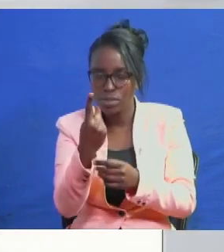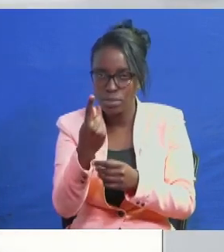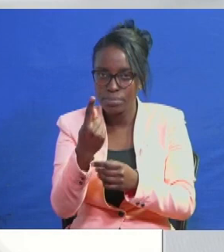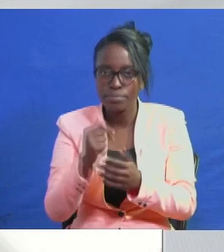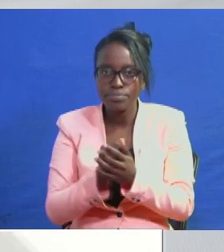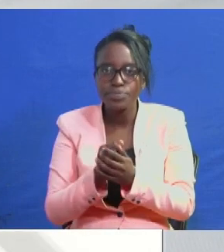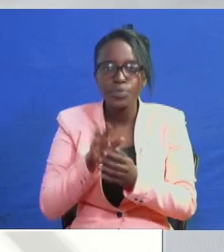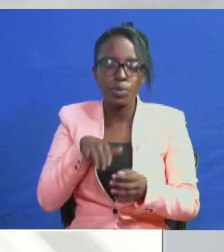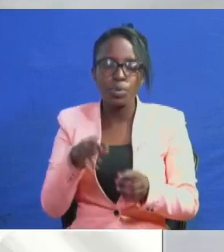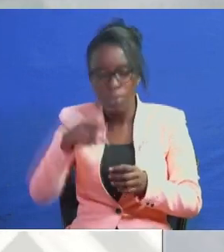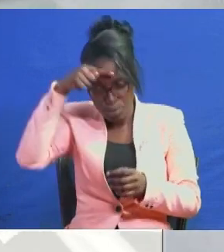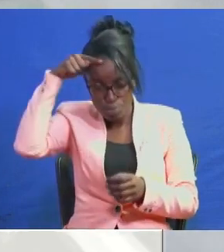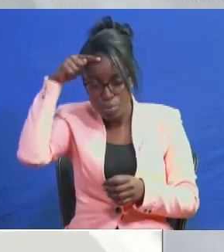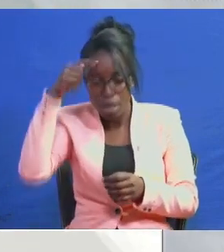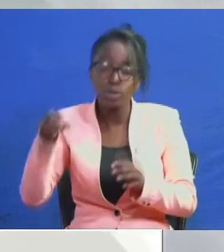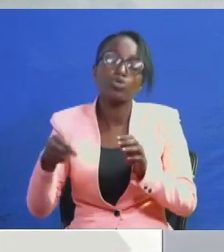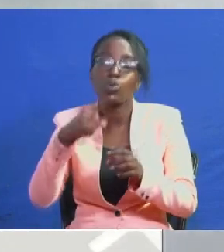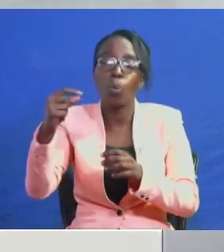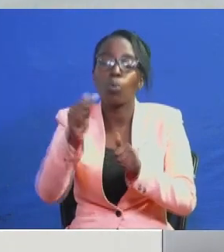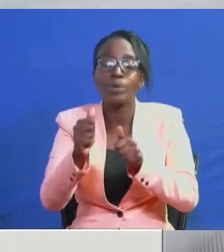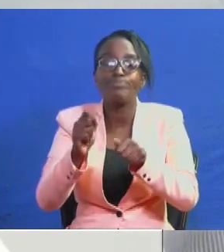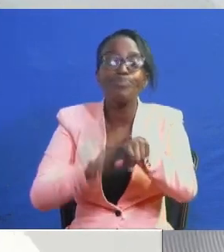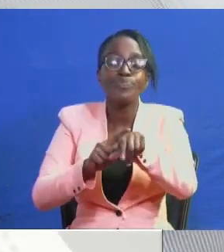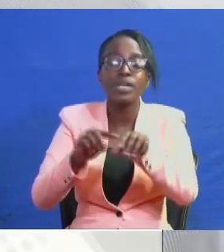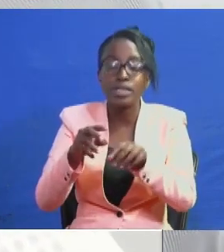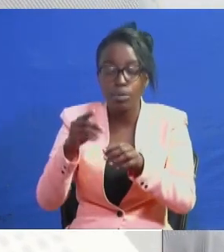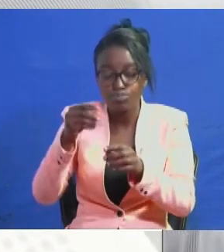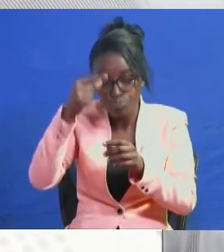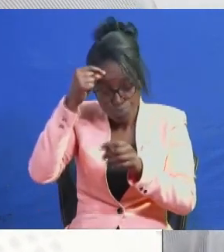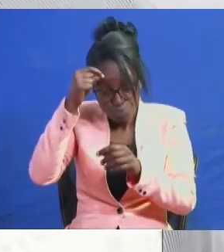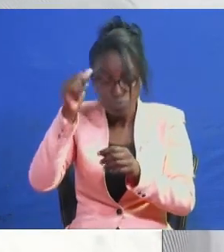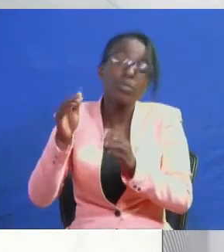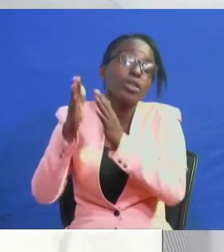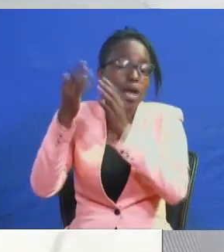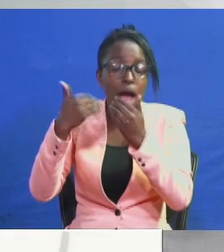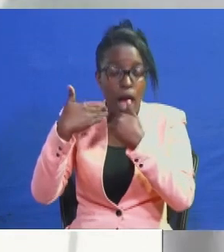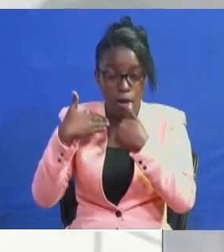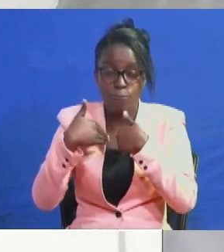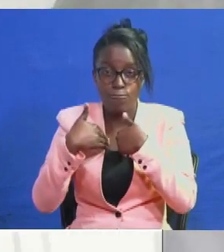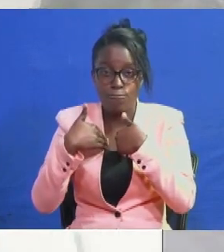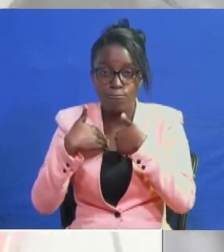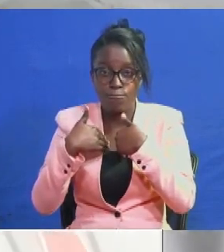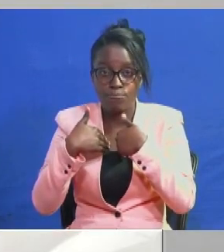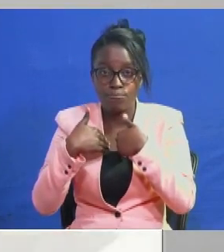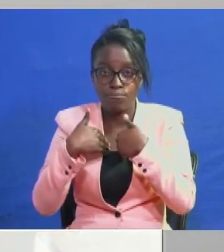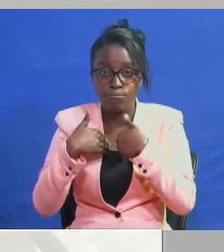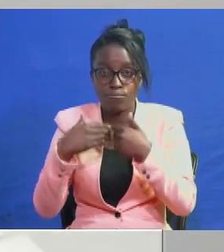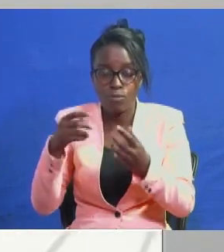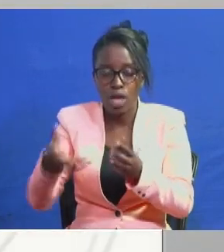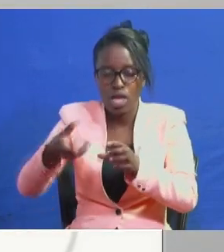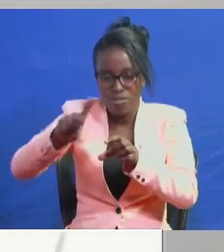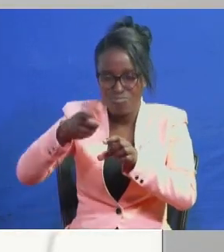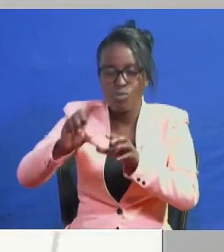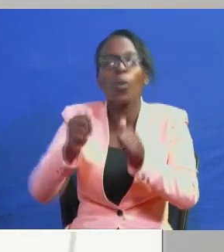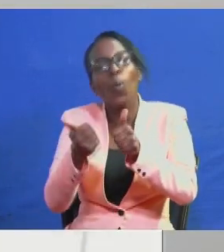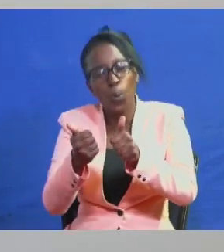women. Apart from hair transplant, Dr. Winnie explains other forms of hair restoration. Transplant